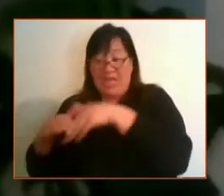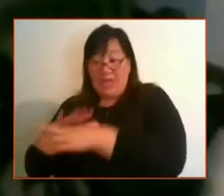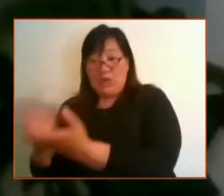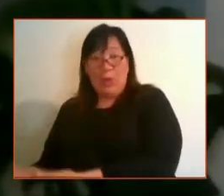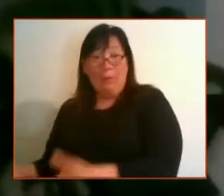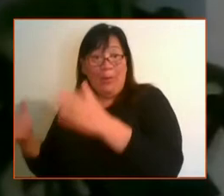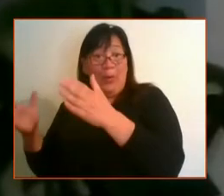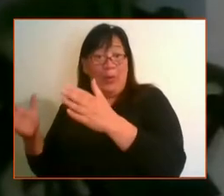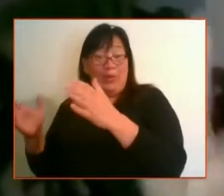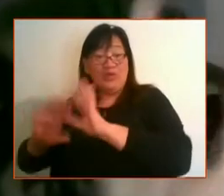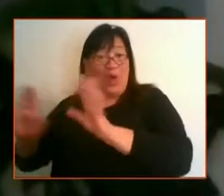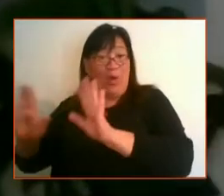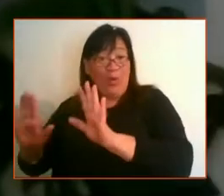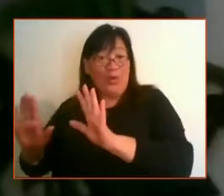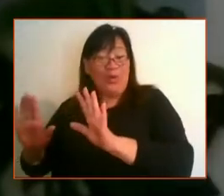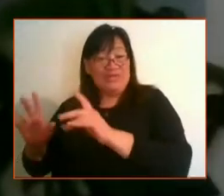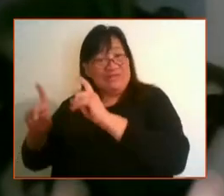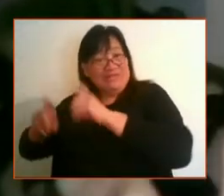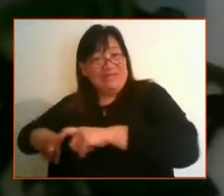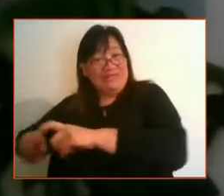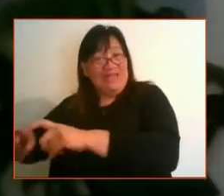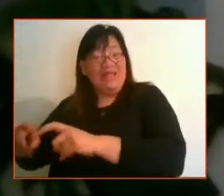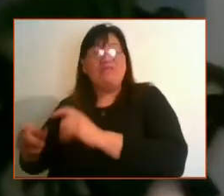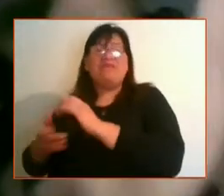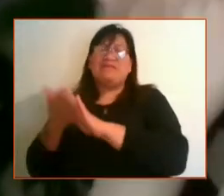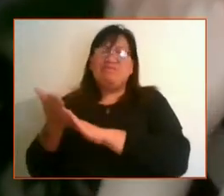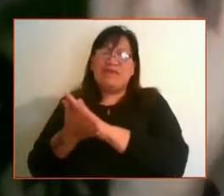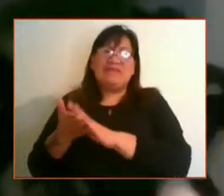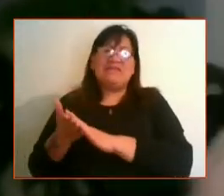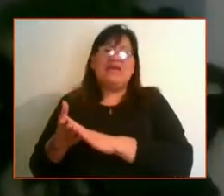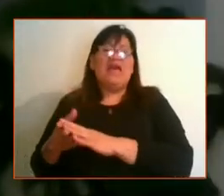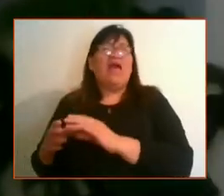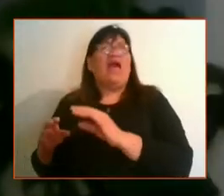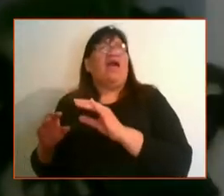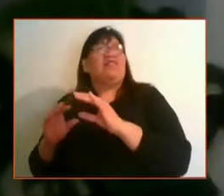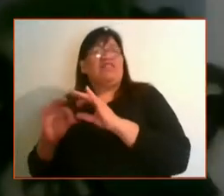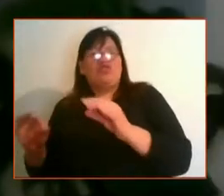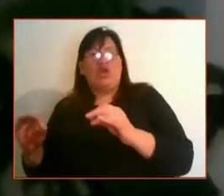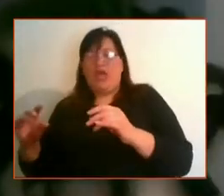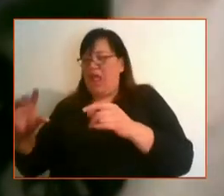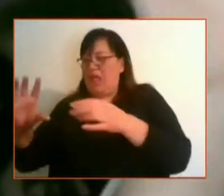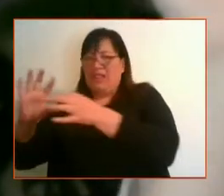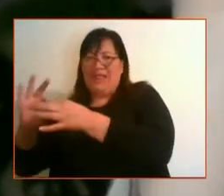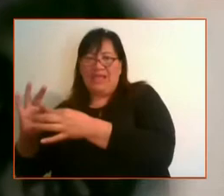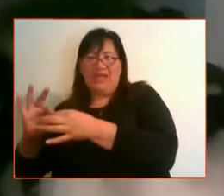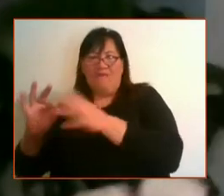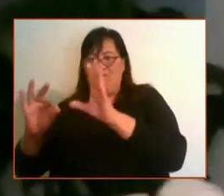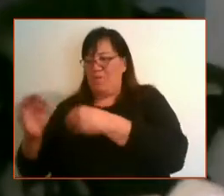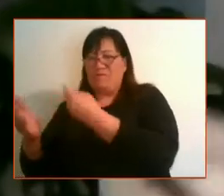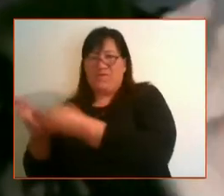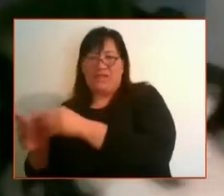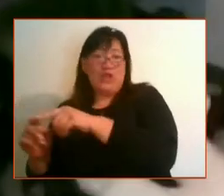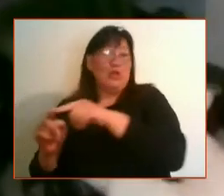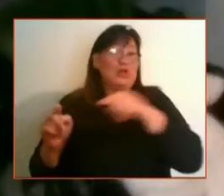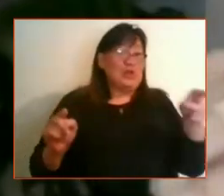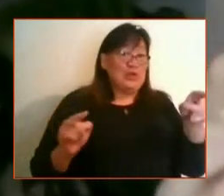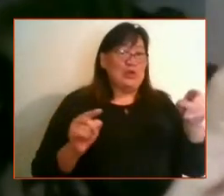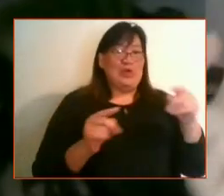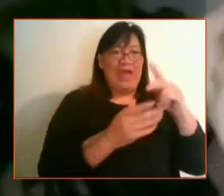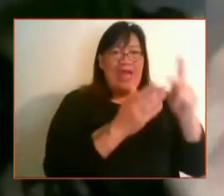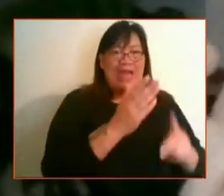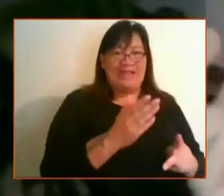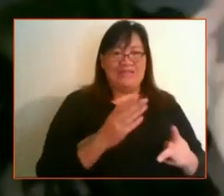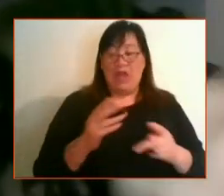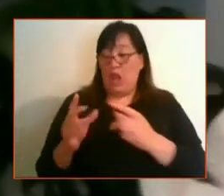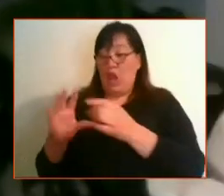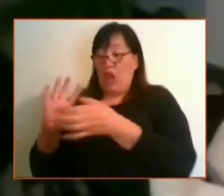Treasury facilitates. What it simply means is that there's no longer a line-by-line analysis that says this money from lotteries goes